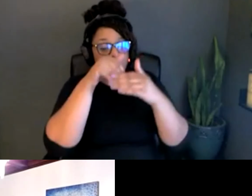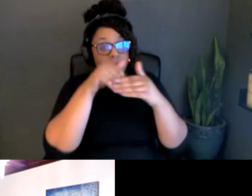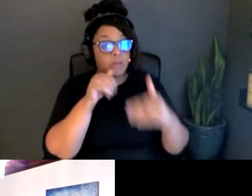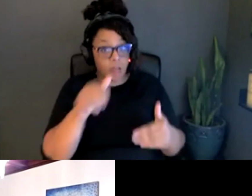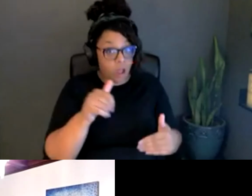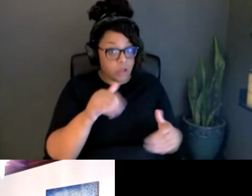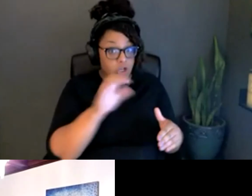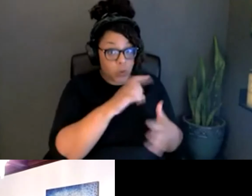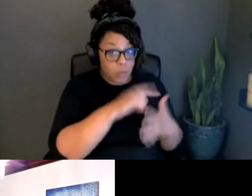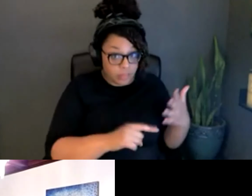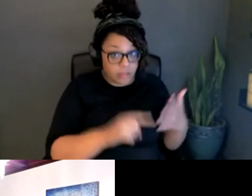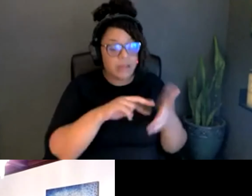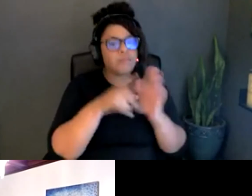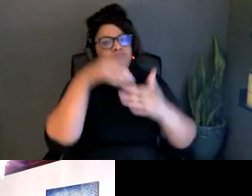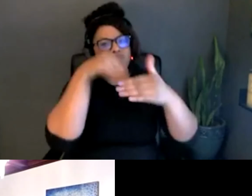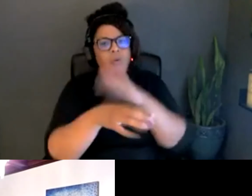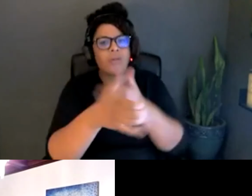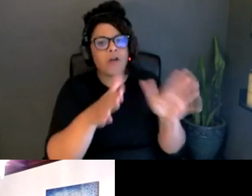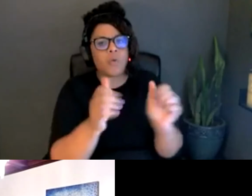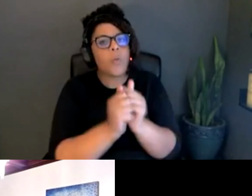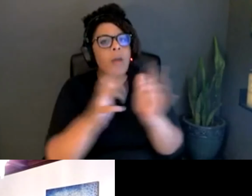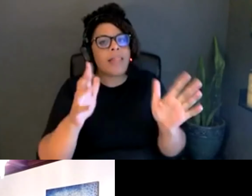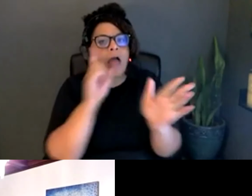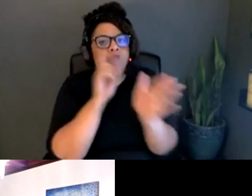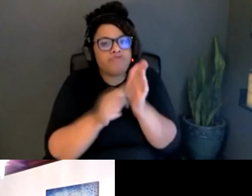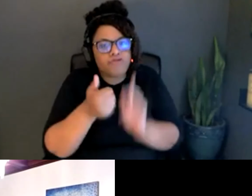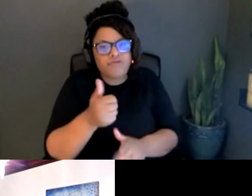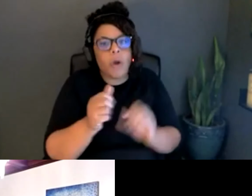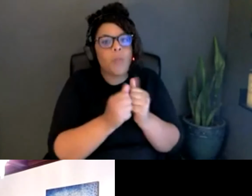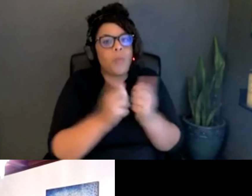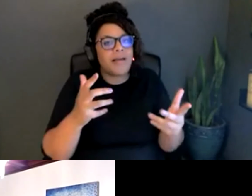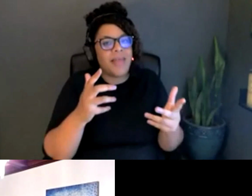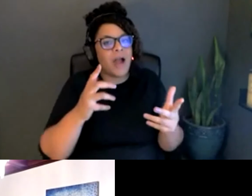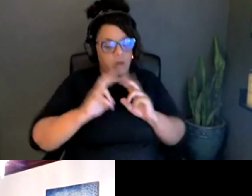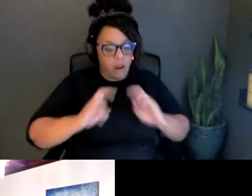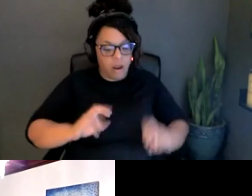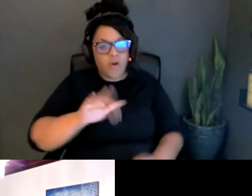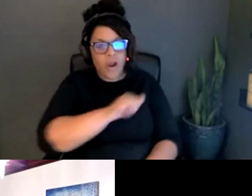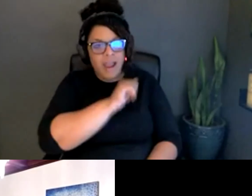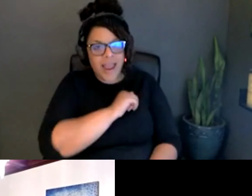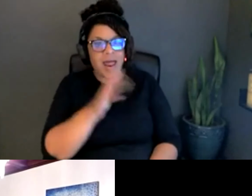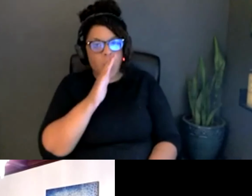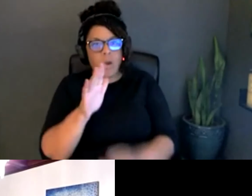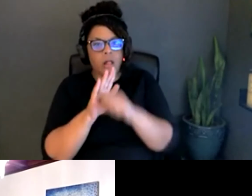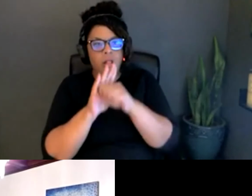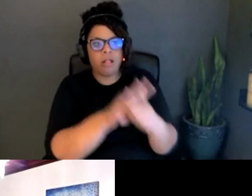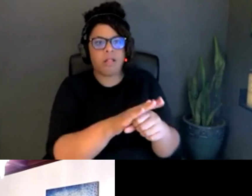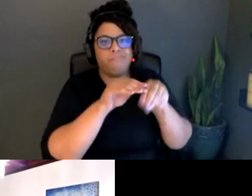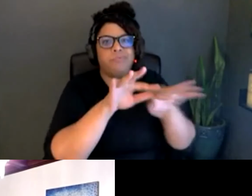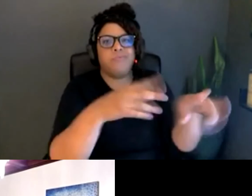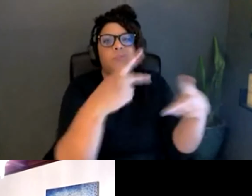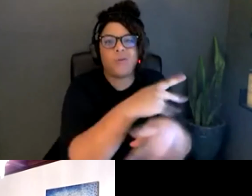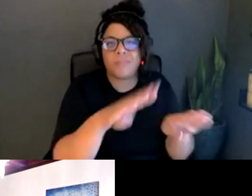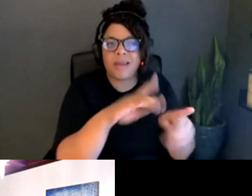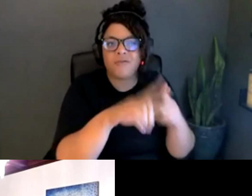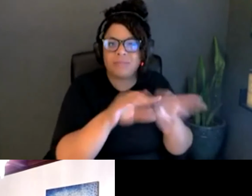unchecked, unexamined attitudes, and you're going to perpetuate them on our children. And so you're going to see behavior